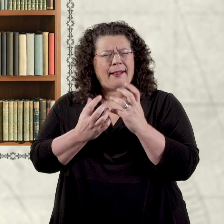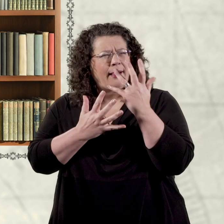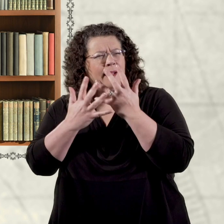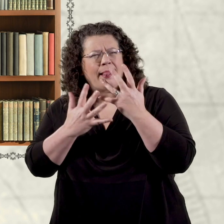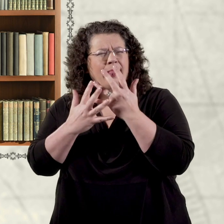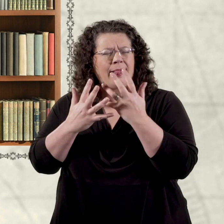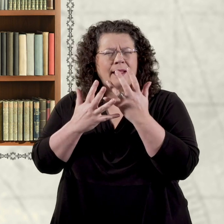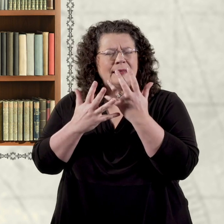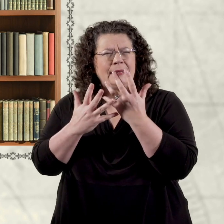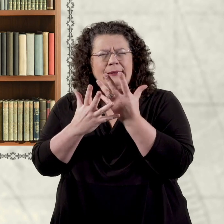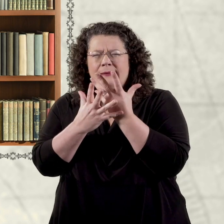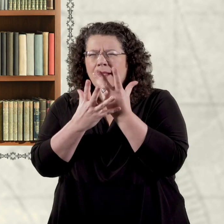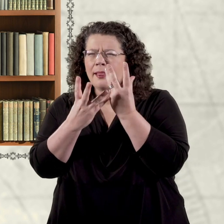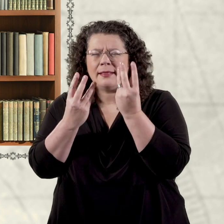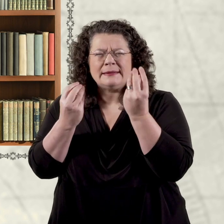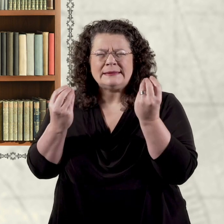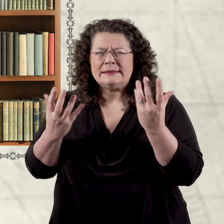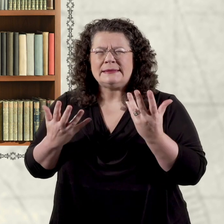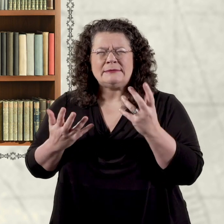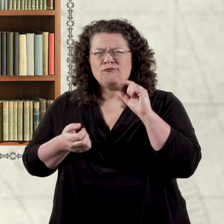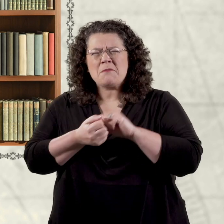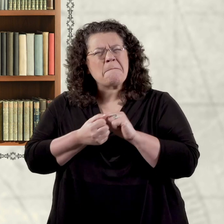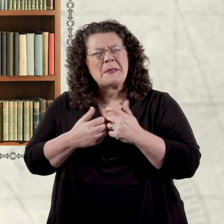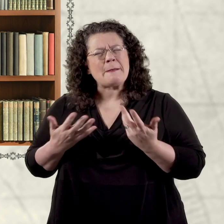I can't really remember much.